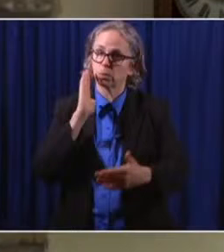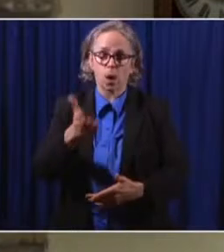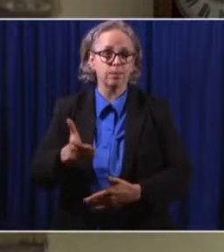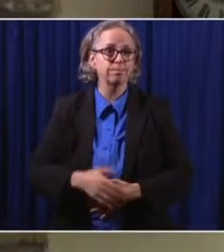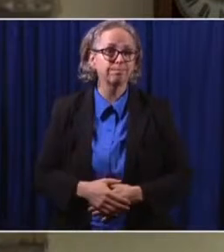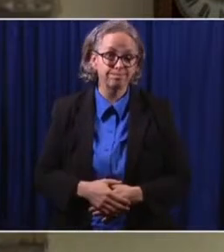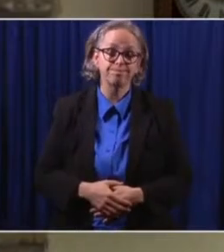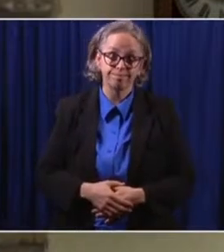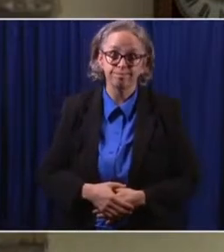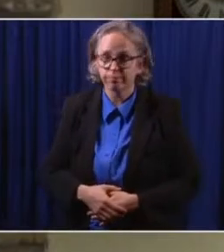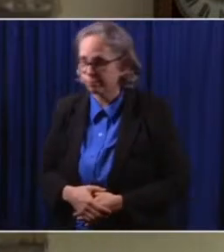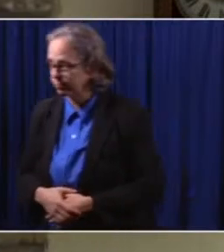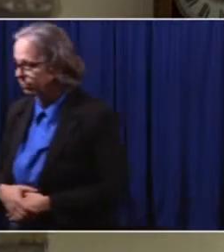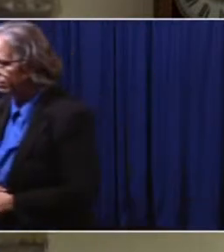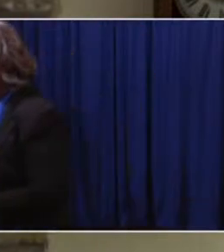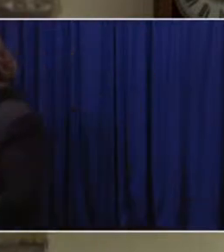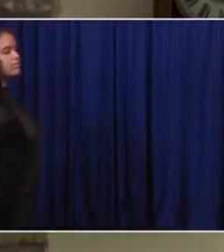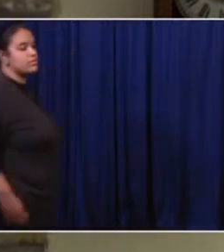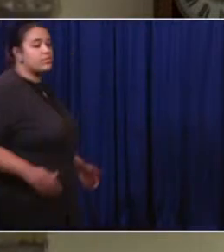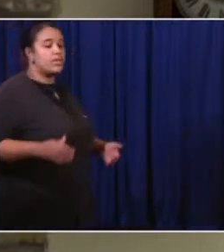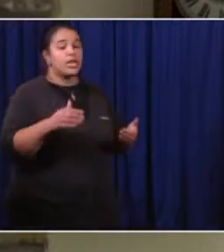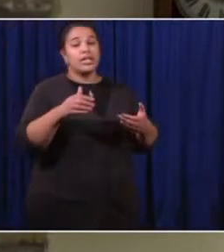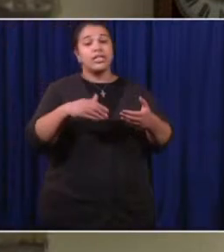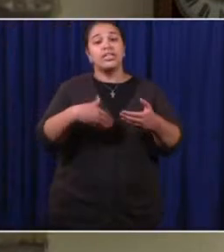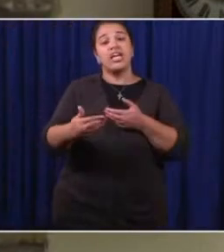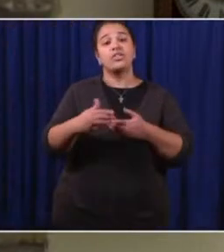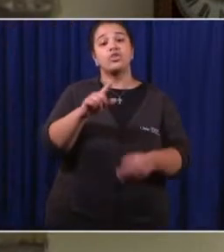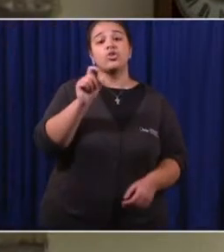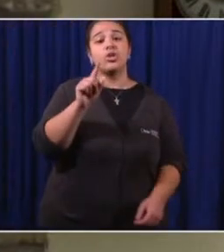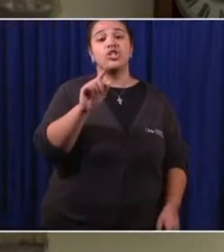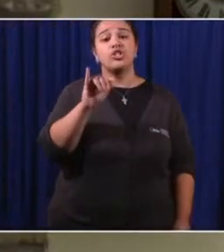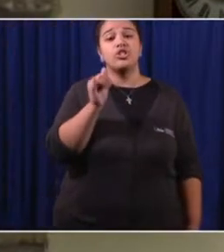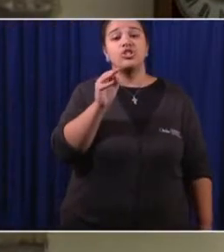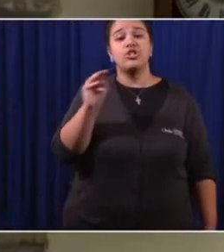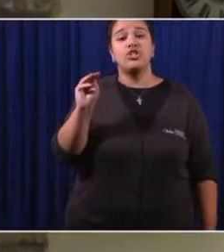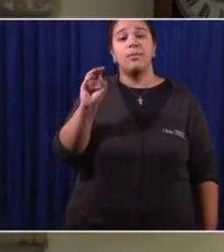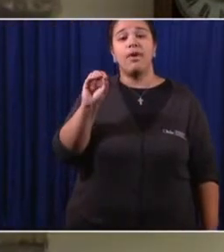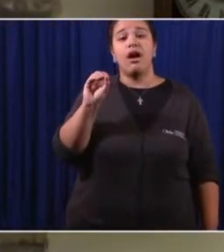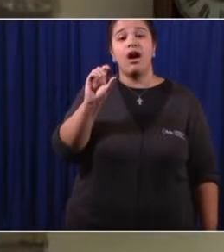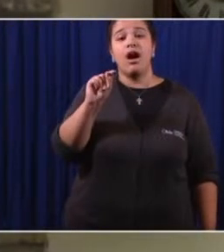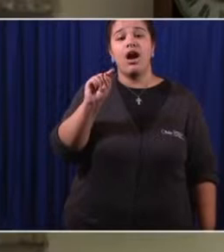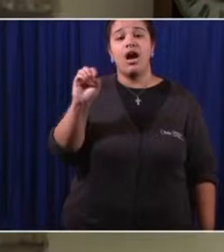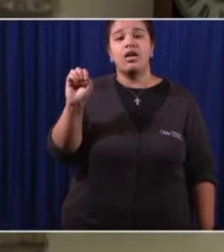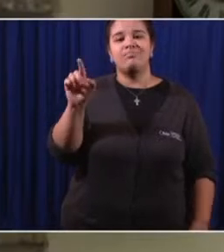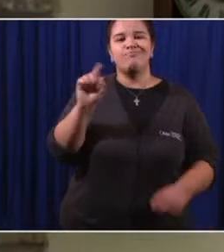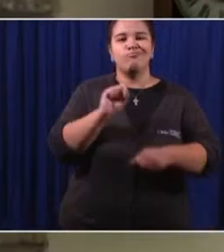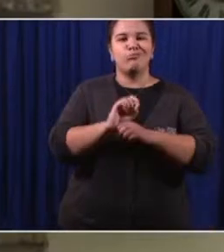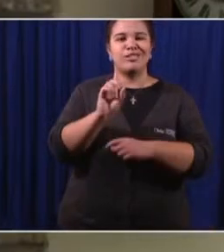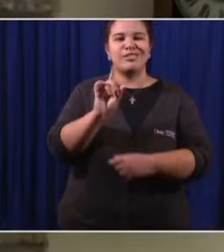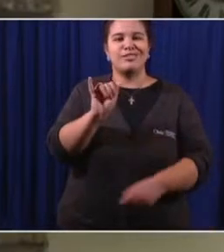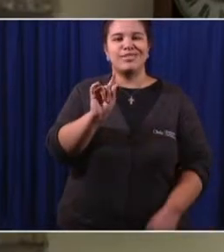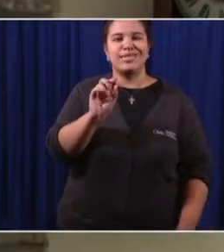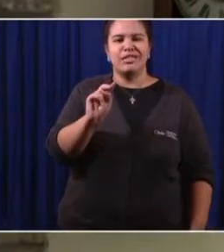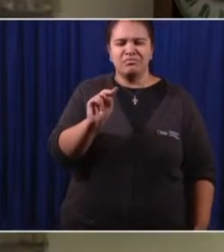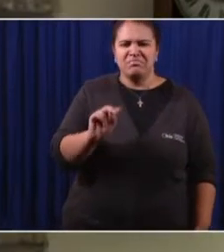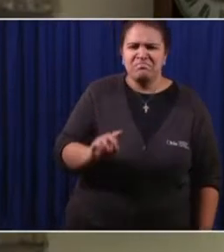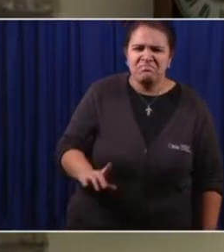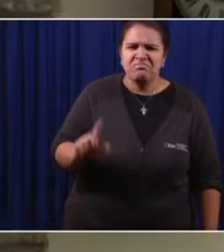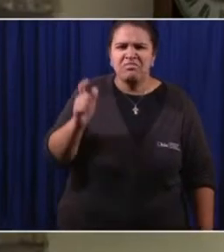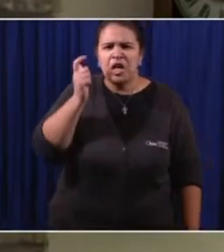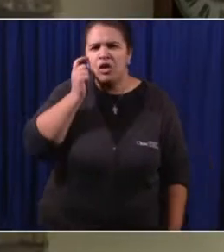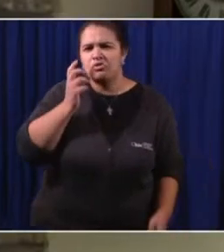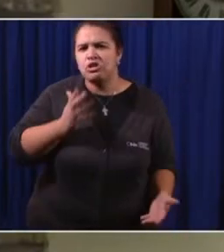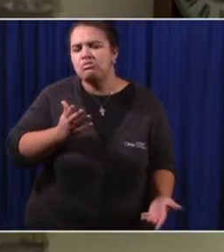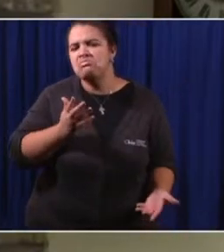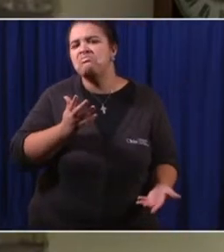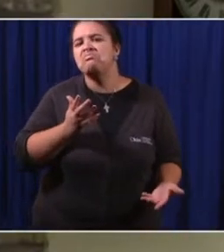Next question is from Jim Oddie at WHIO in Dayton. Governor, what level of